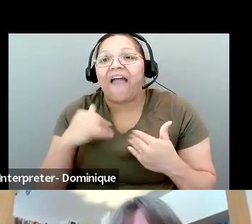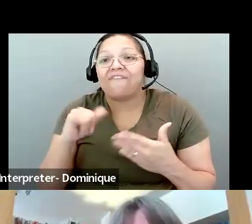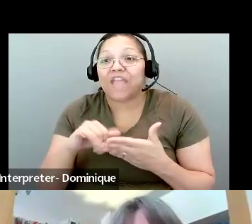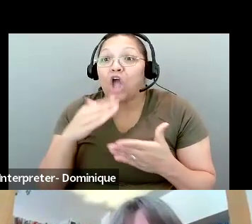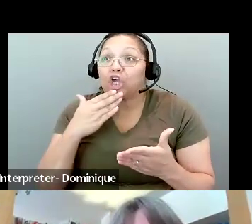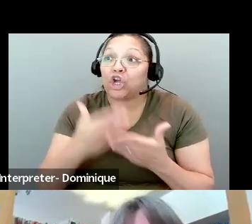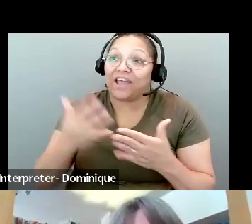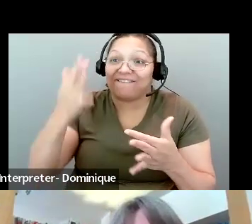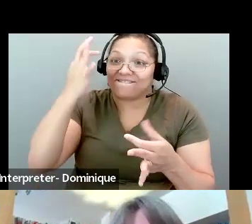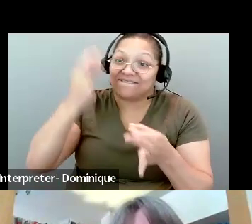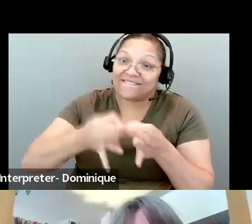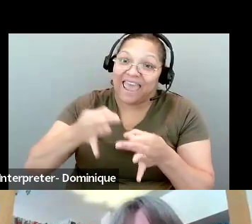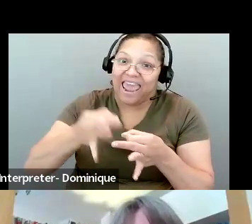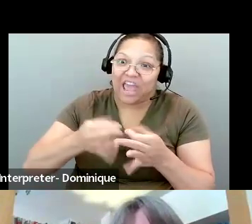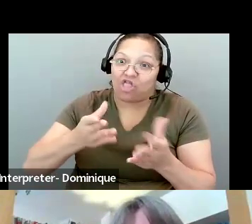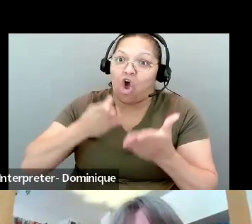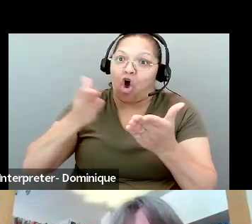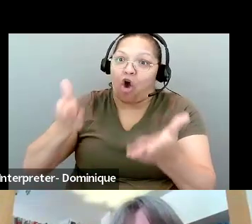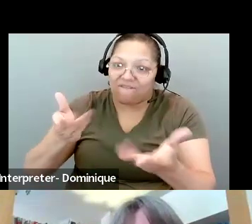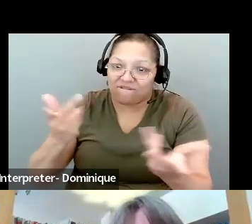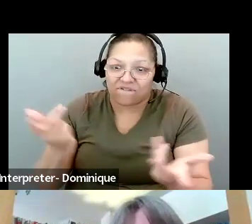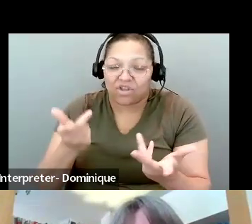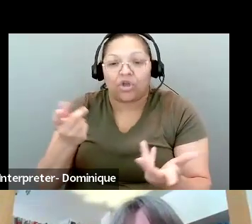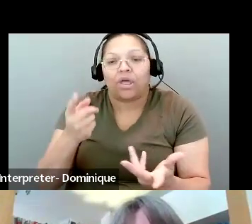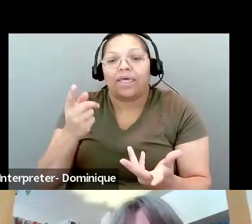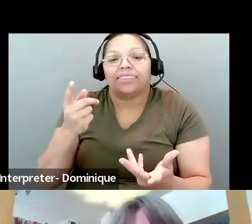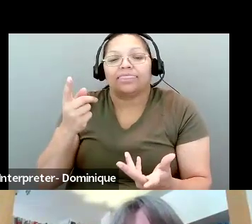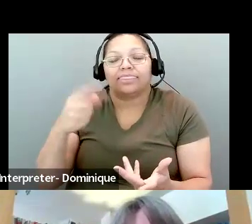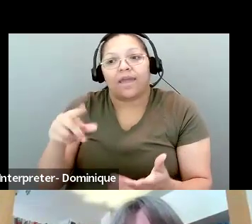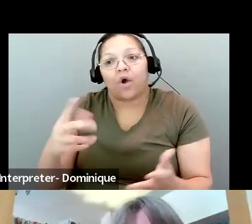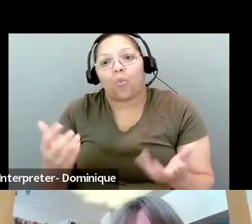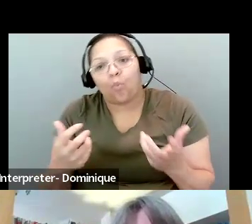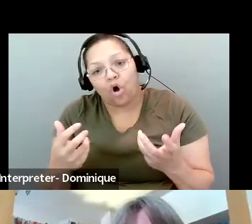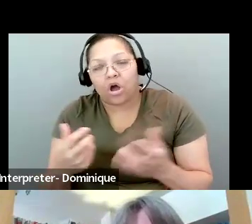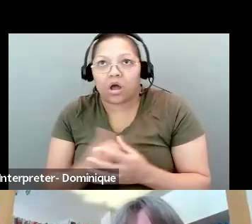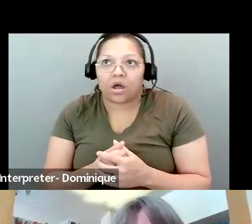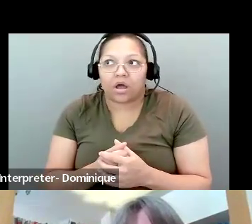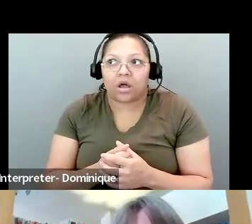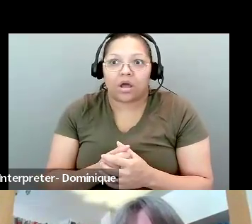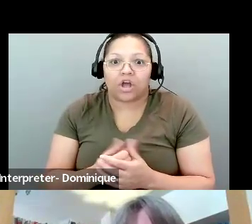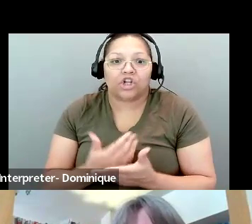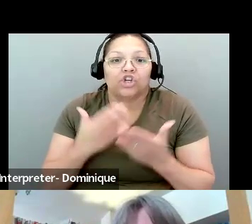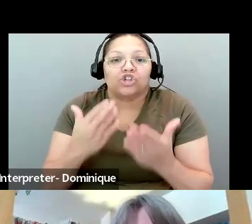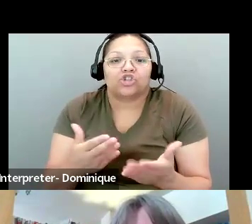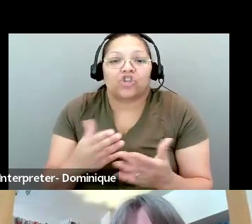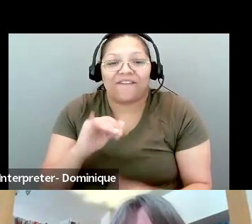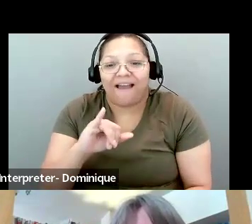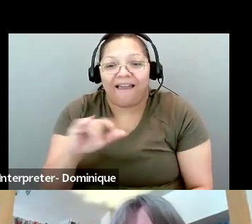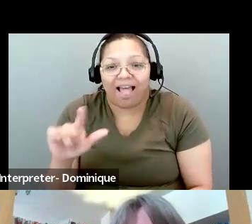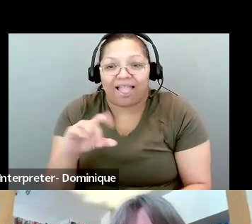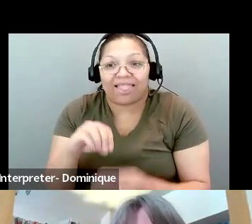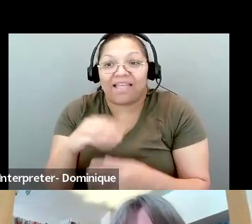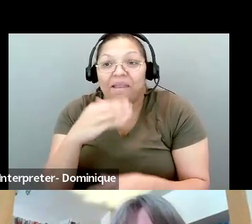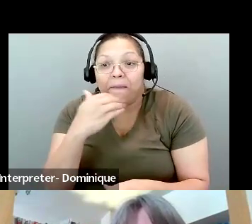faith offer that they want to serve IL in a better